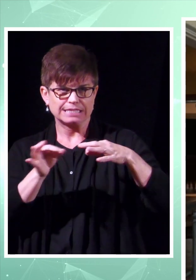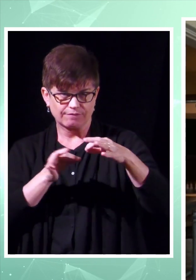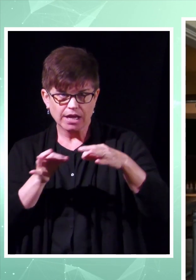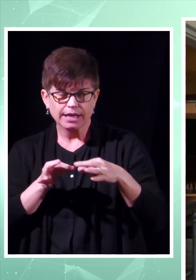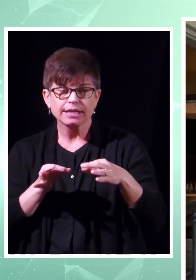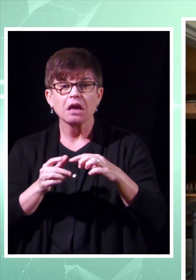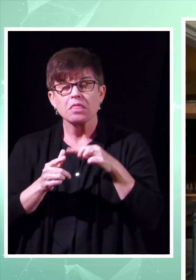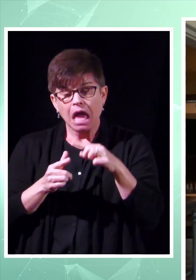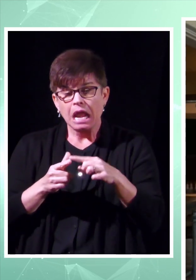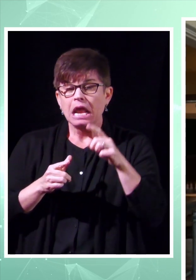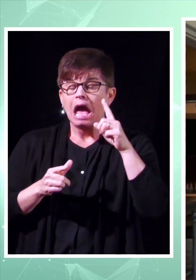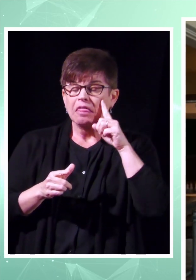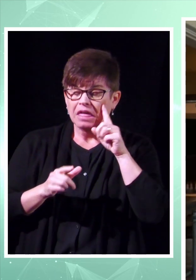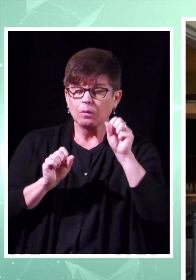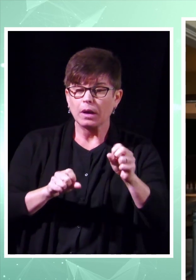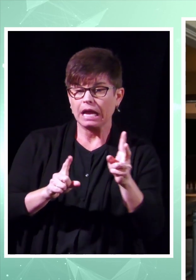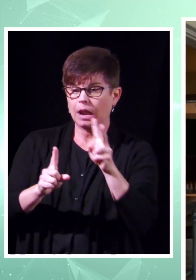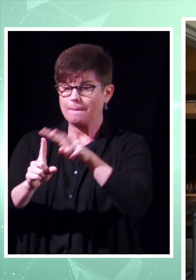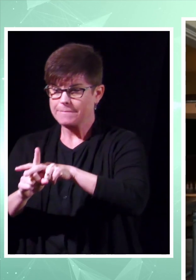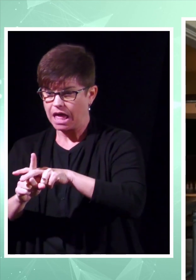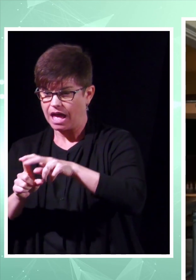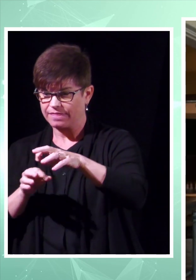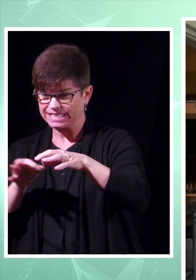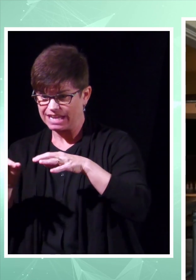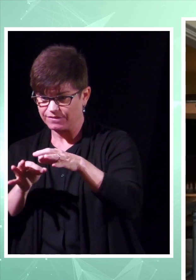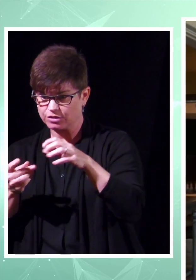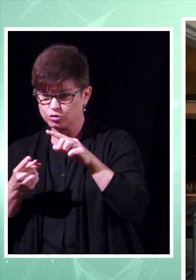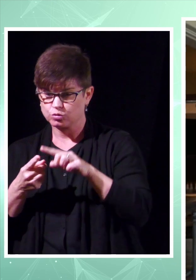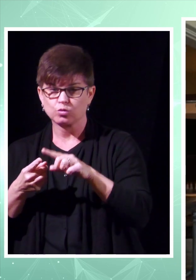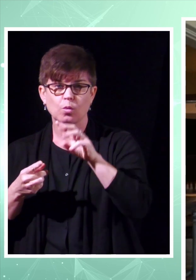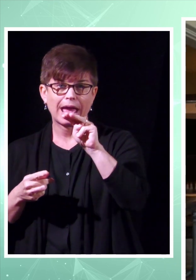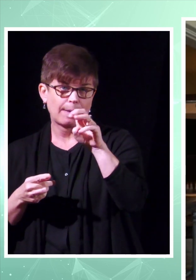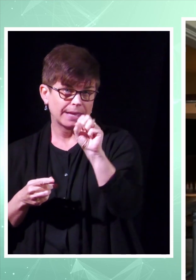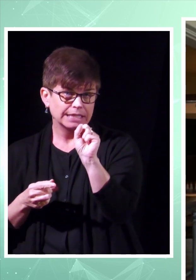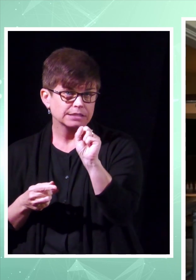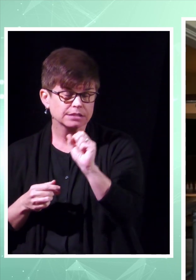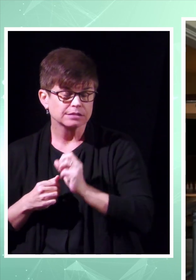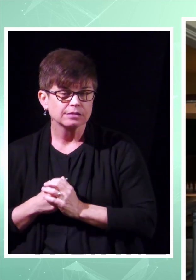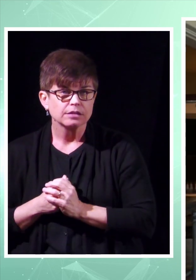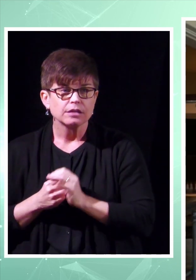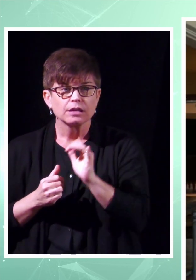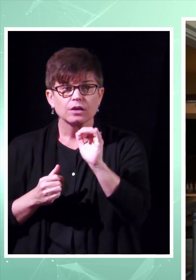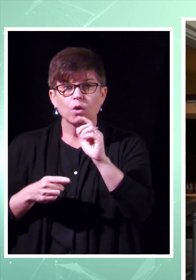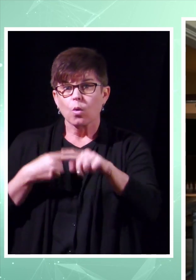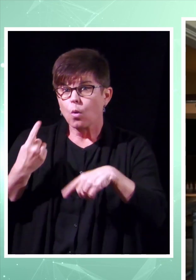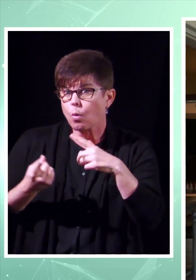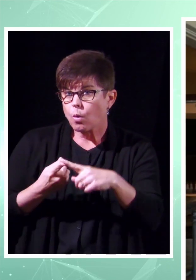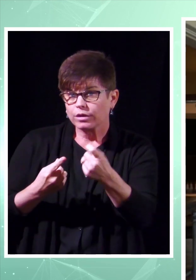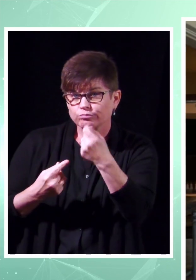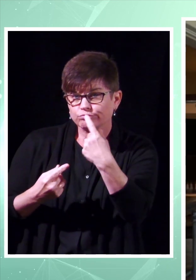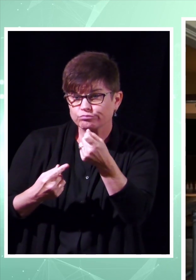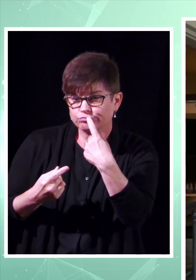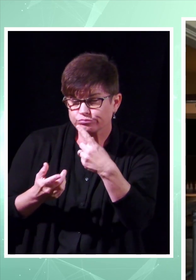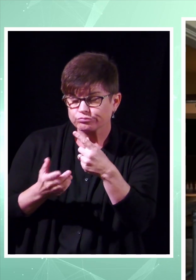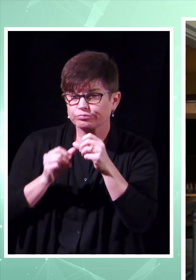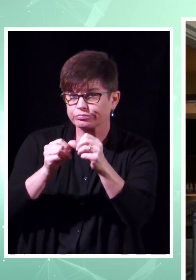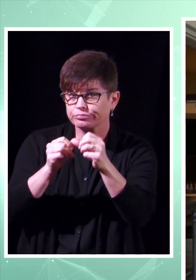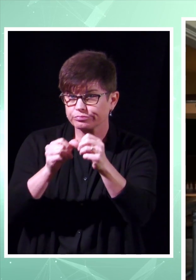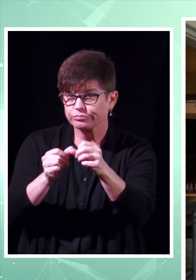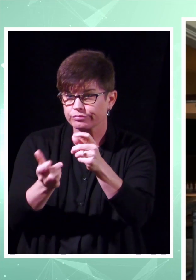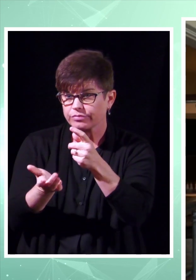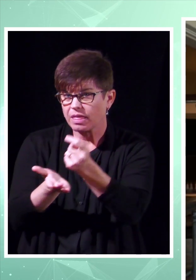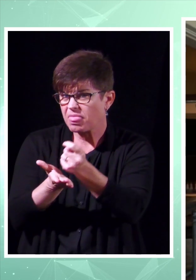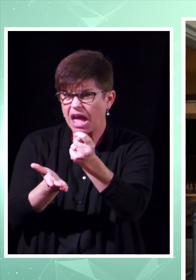we can apply that same definition to multiple sclerosis. So when you take a continuous therapy,